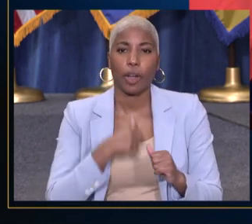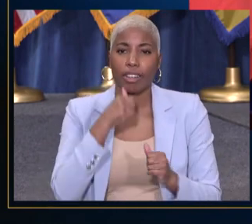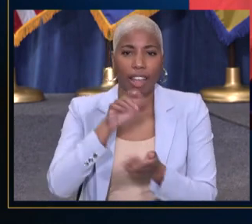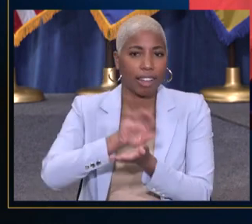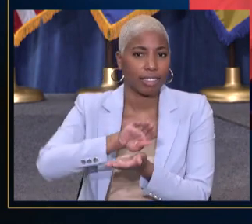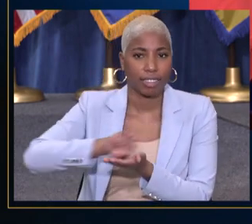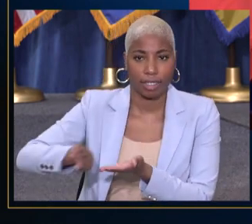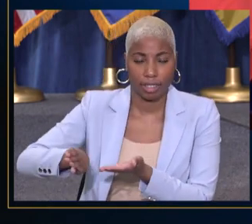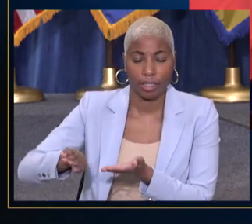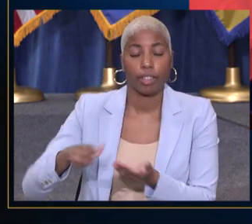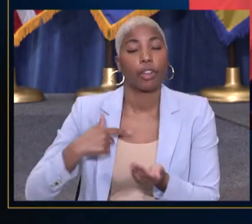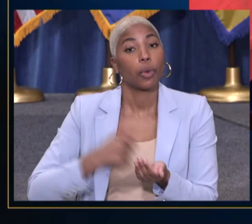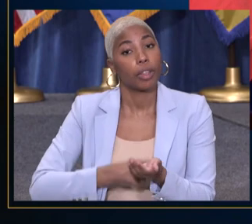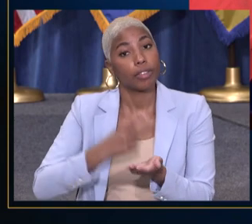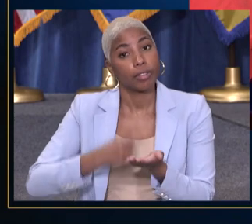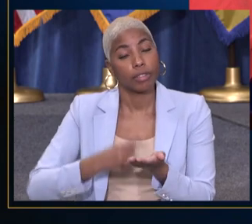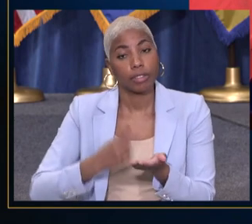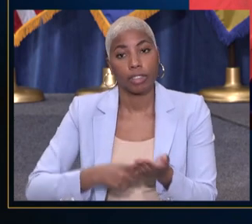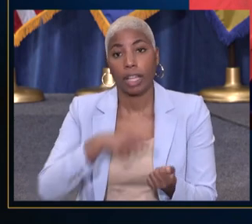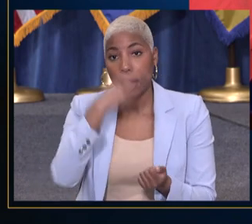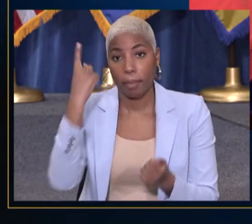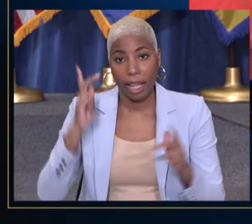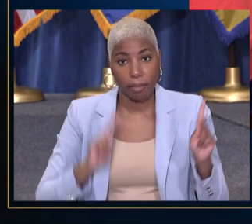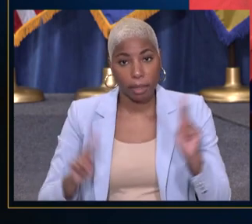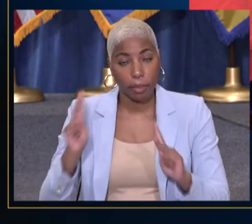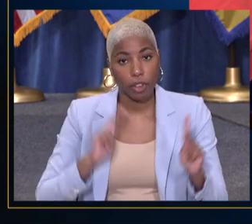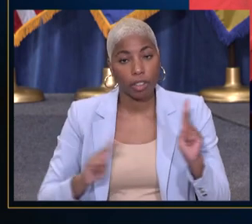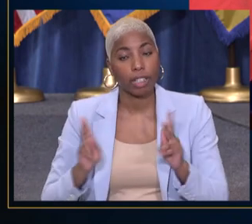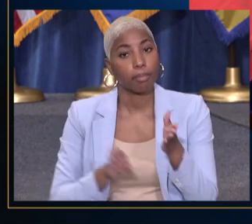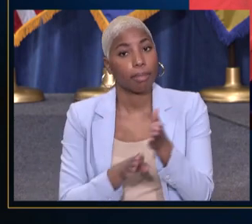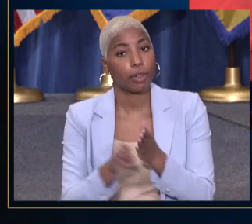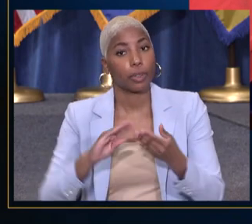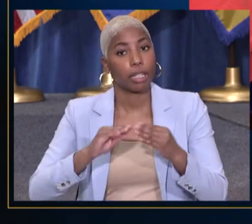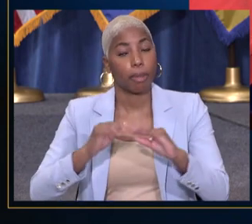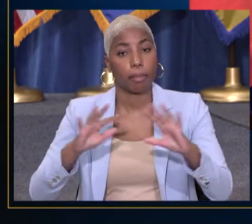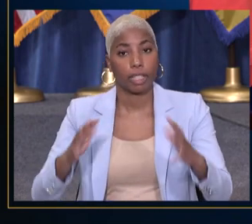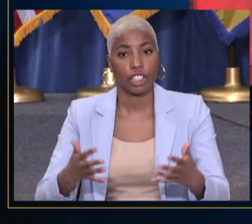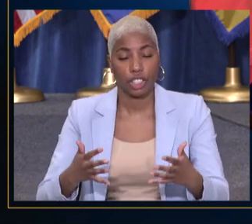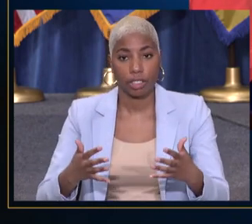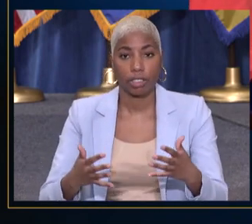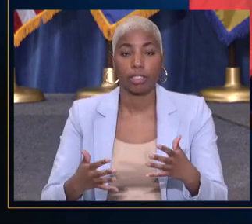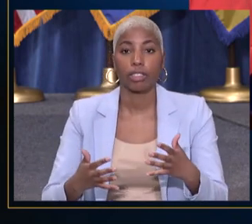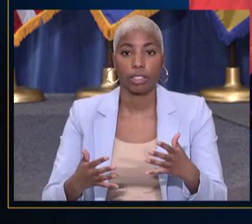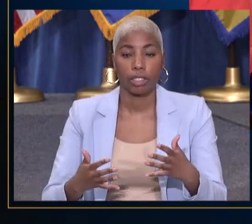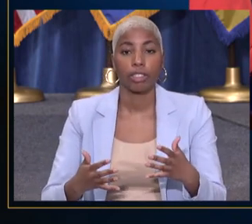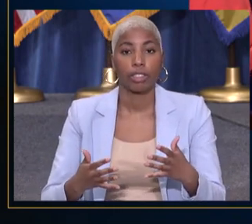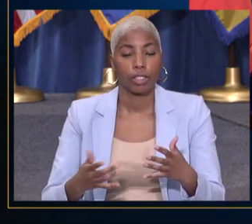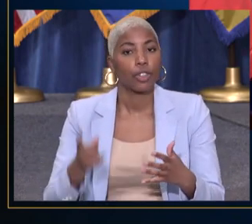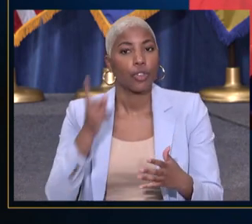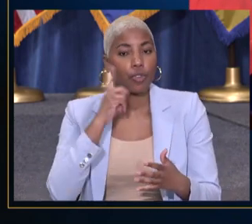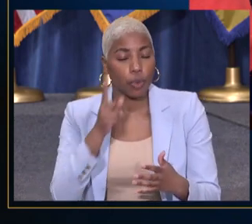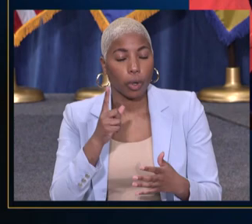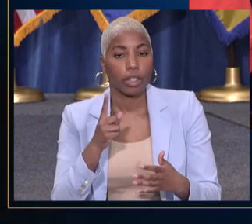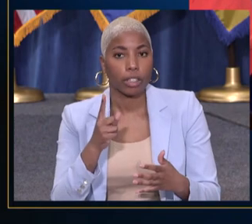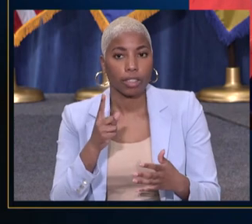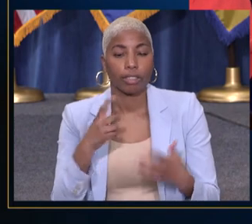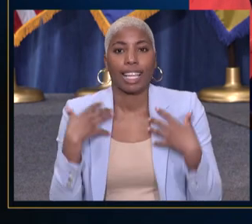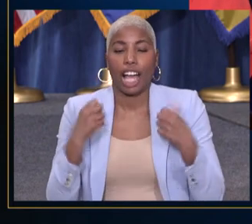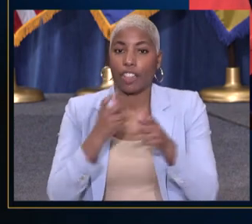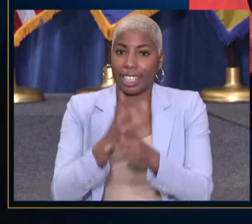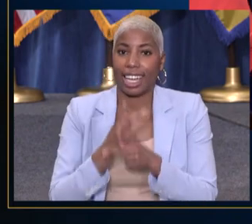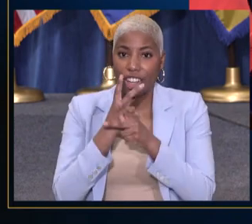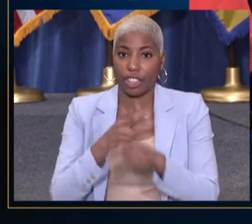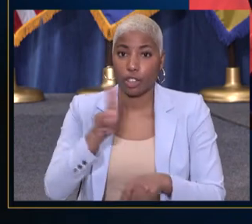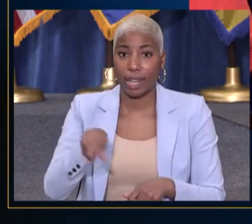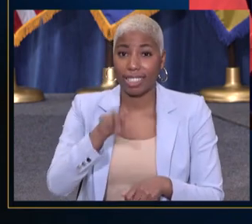talking about Black people and minoritized populations, poor health care in the United States for decades. This